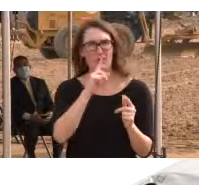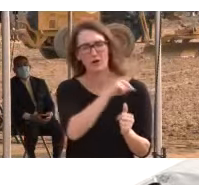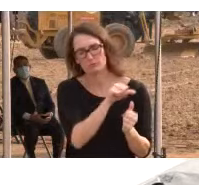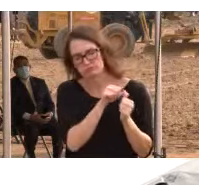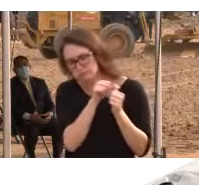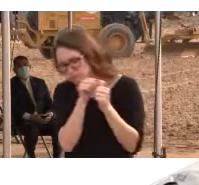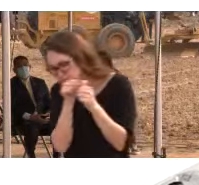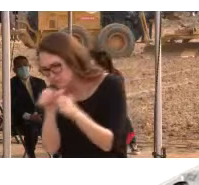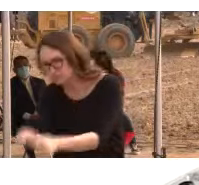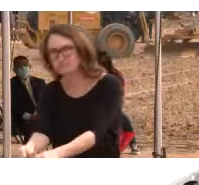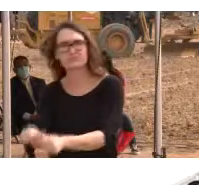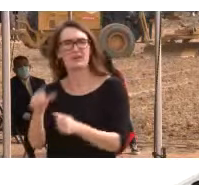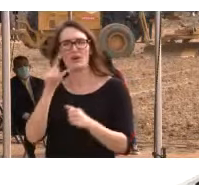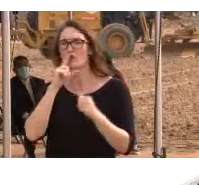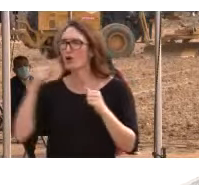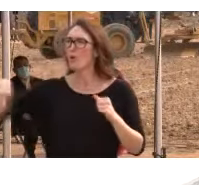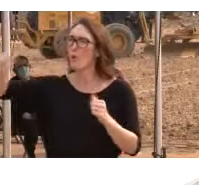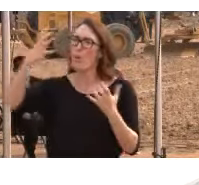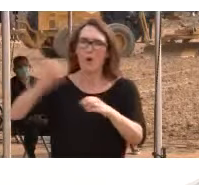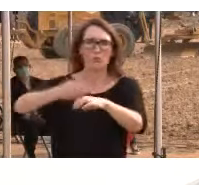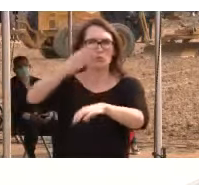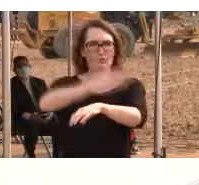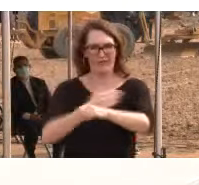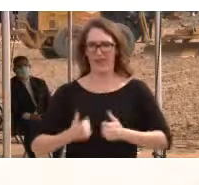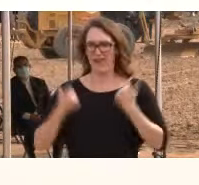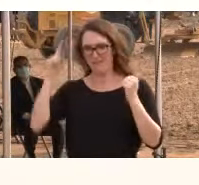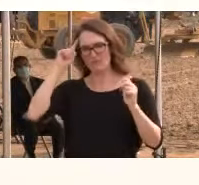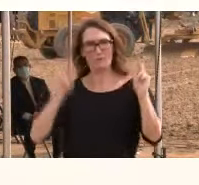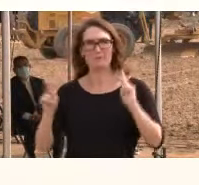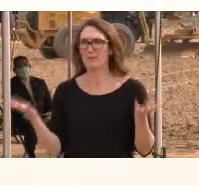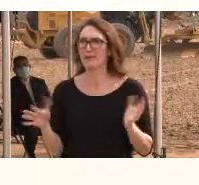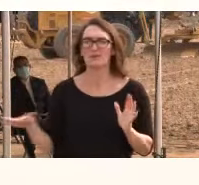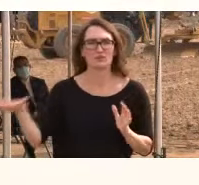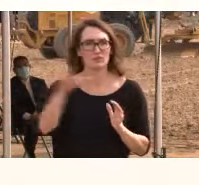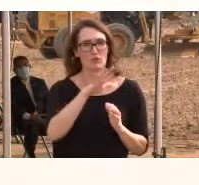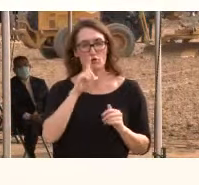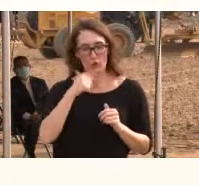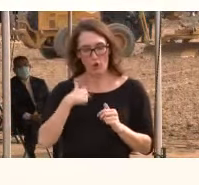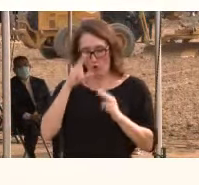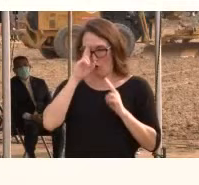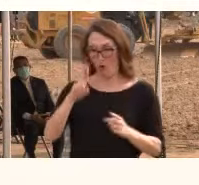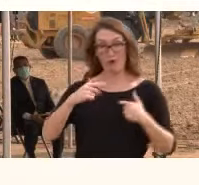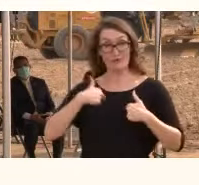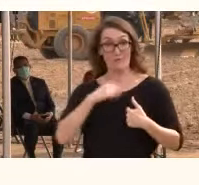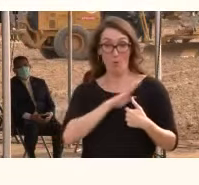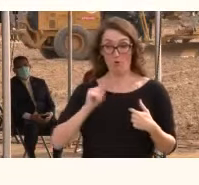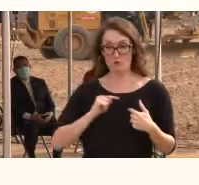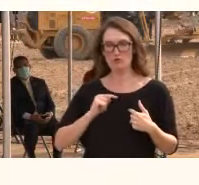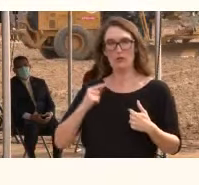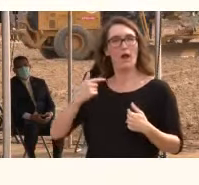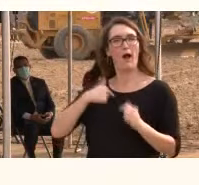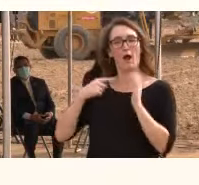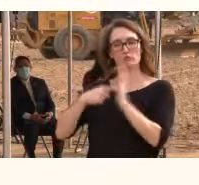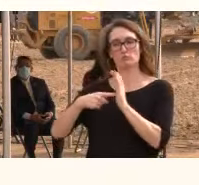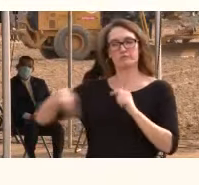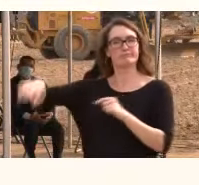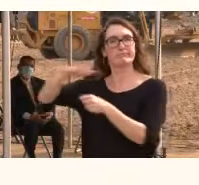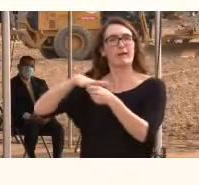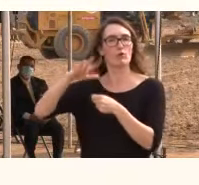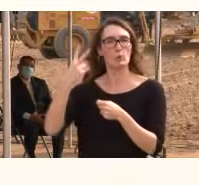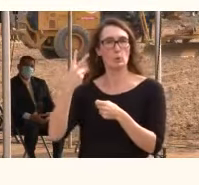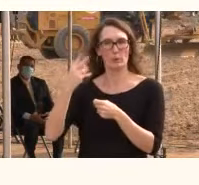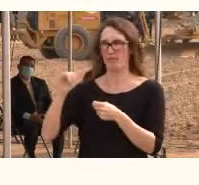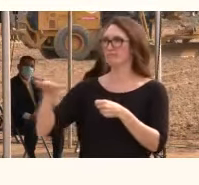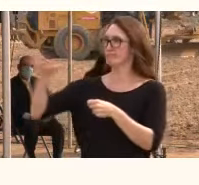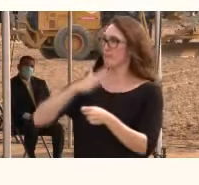life for its citizens, and I'm honored to be a trustee representing Area 2 as State Center